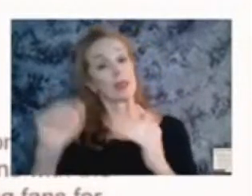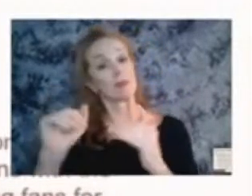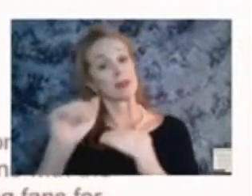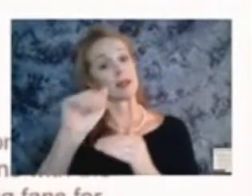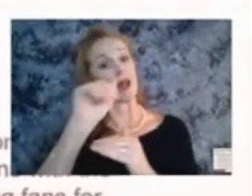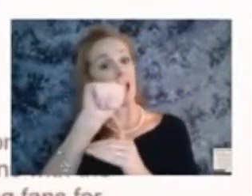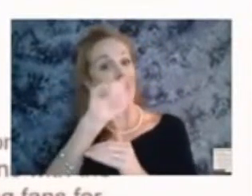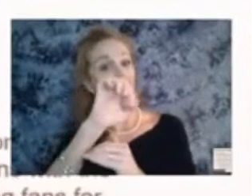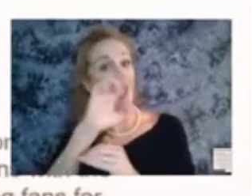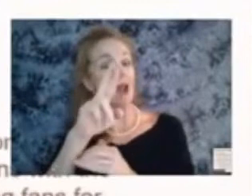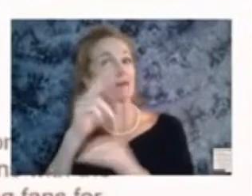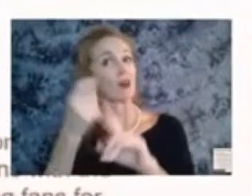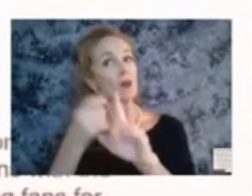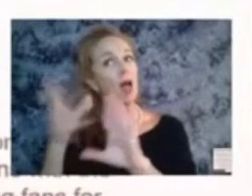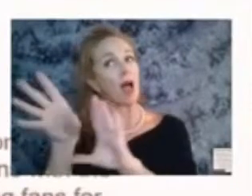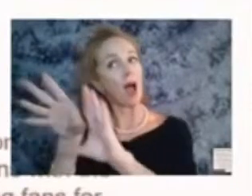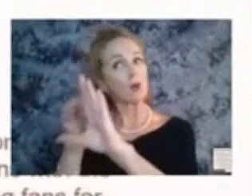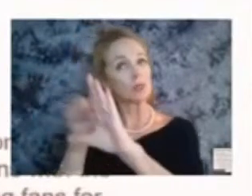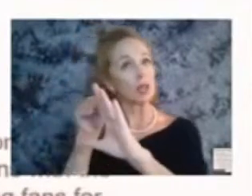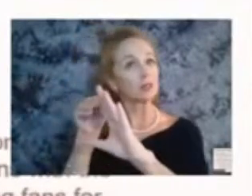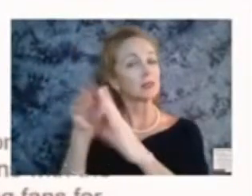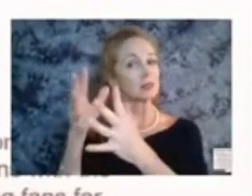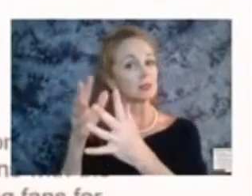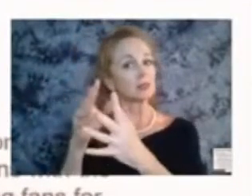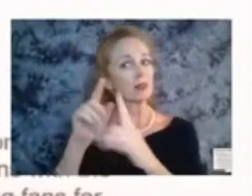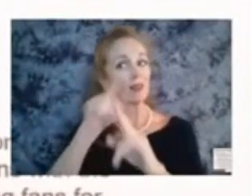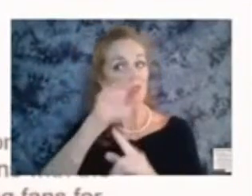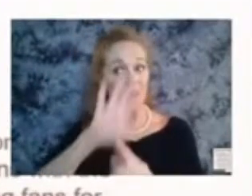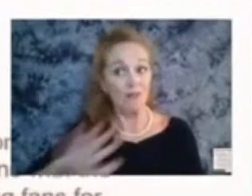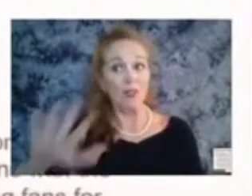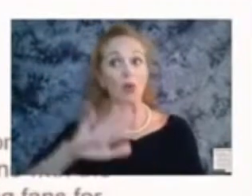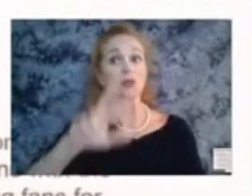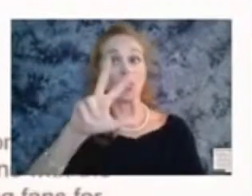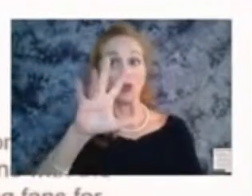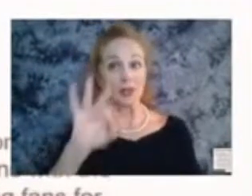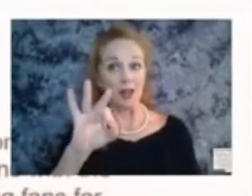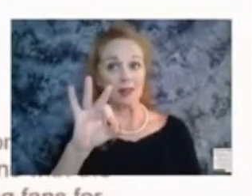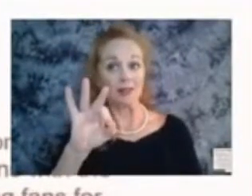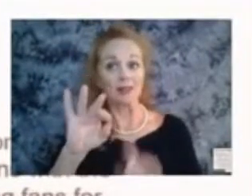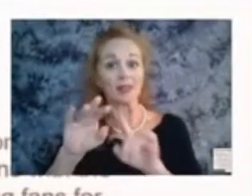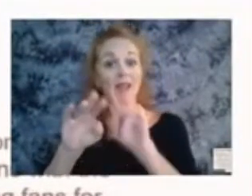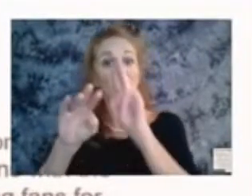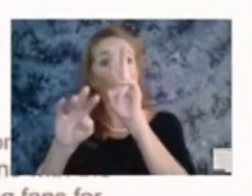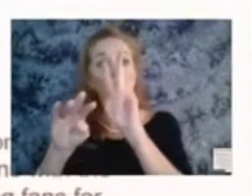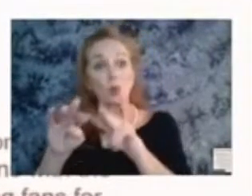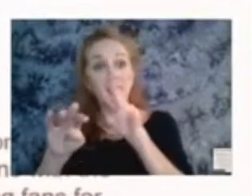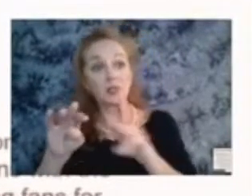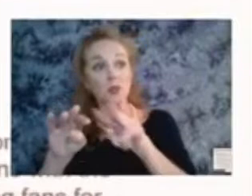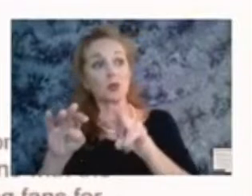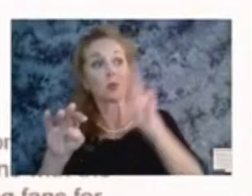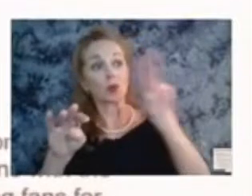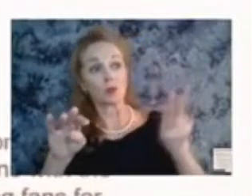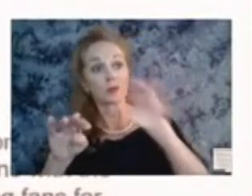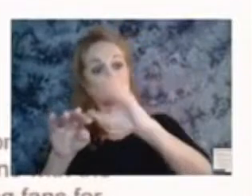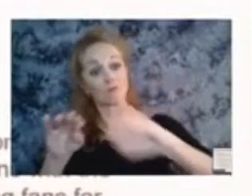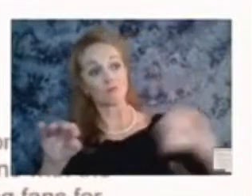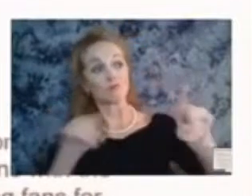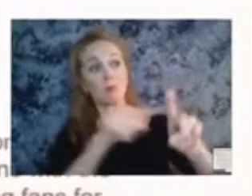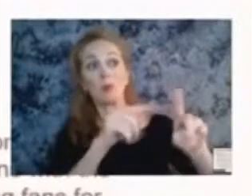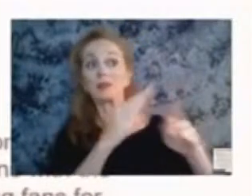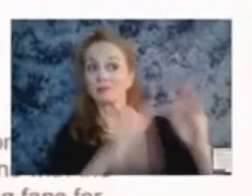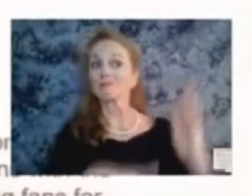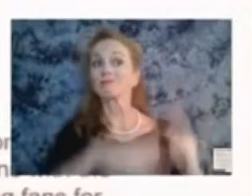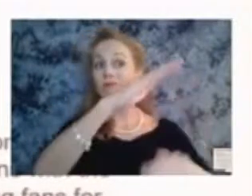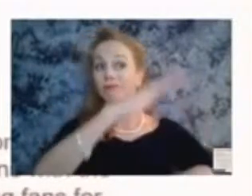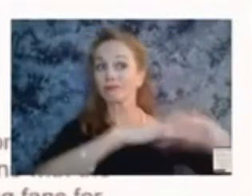So of those 39 sites, 22 have already been optimized. The balance of those, which will